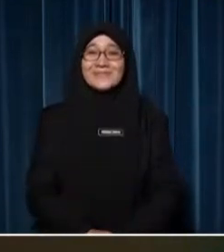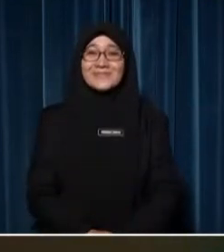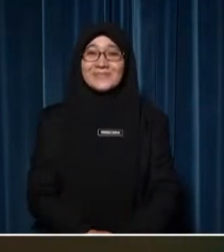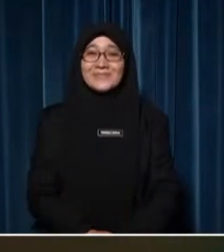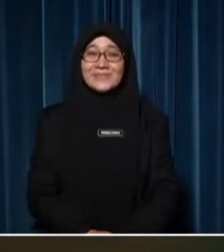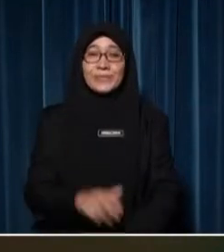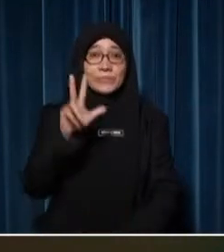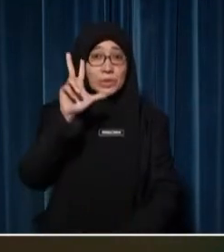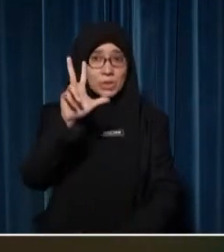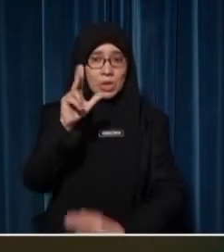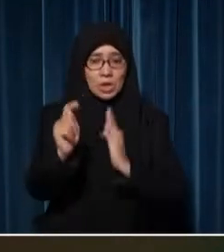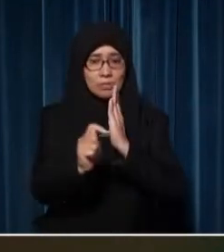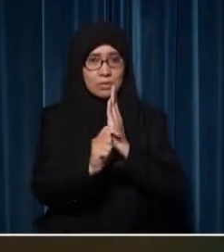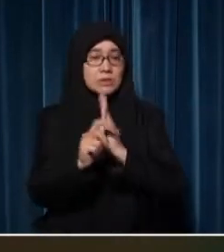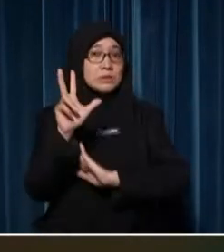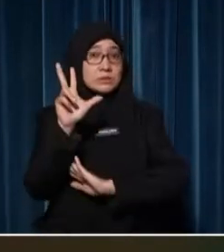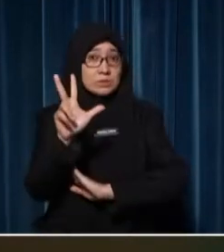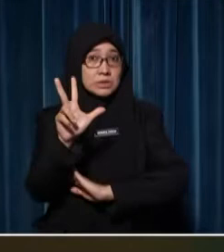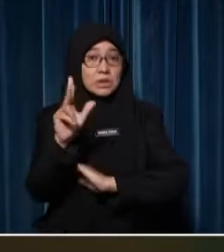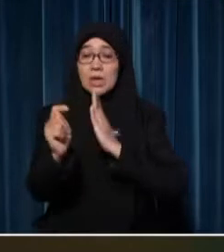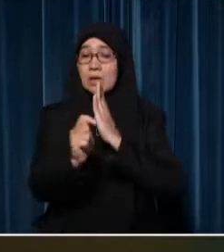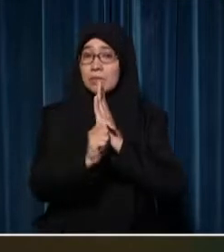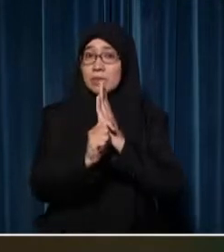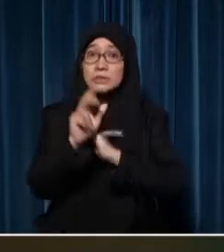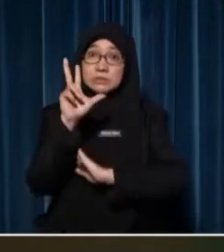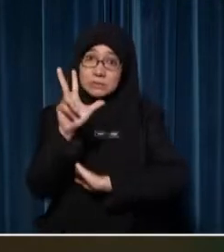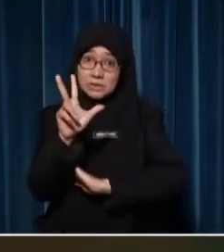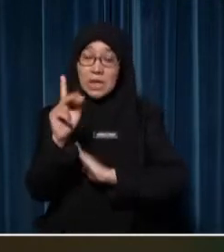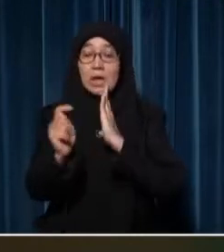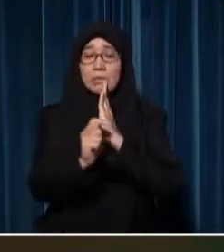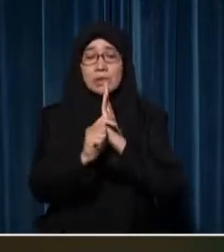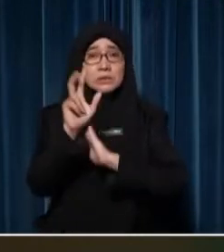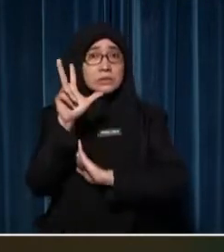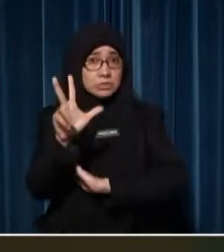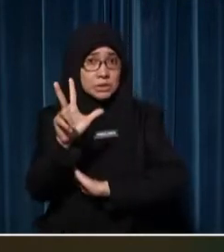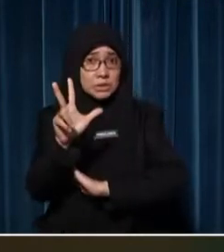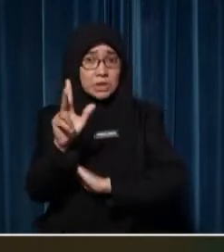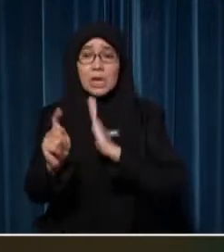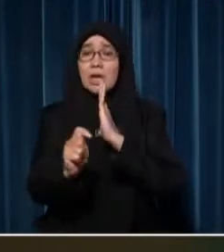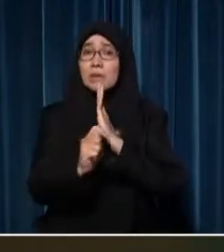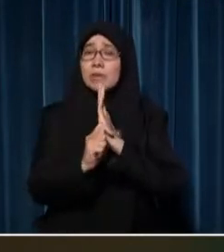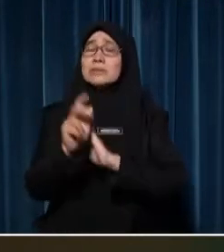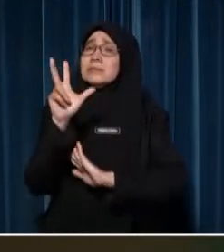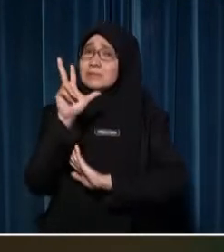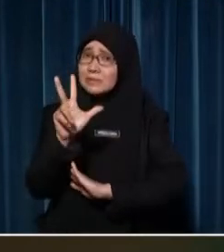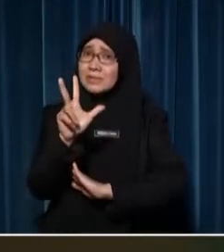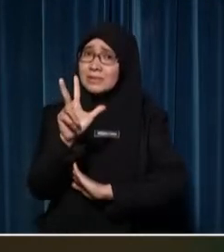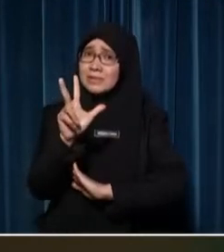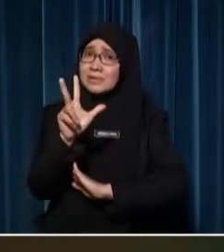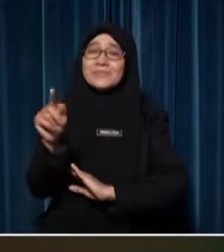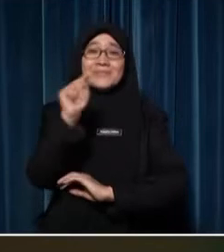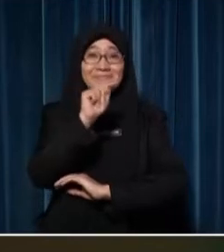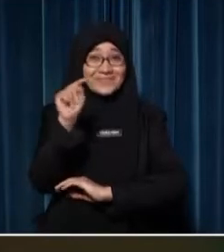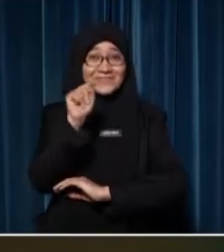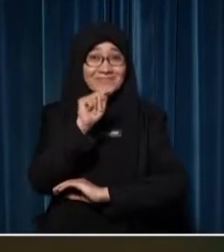3 plus 3 plus 3 plus 3 plus 3 is